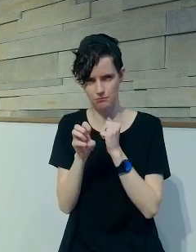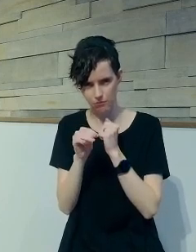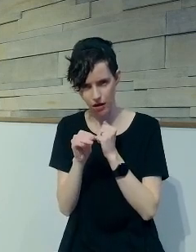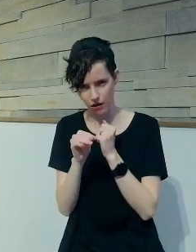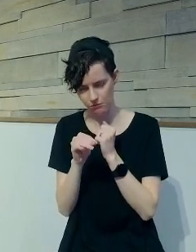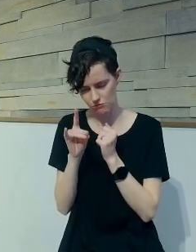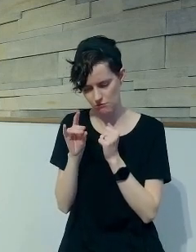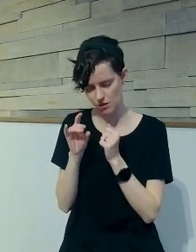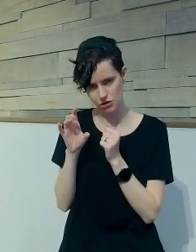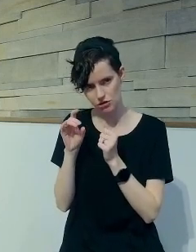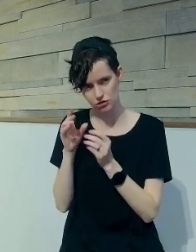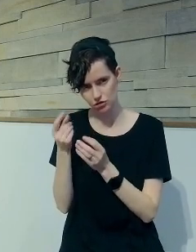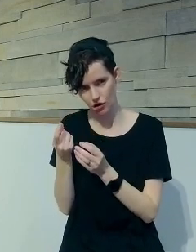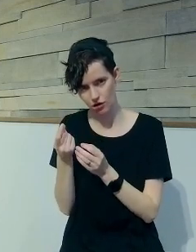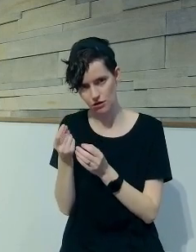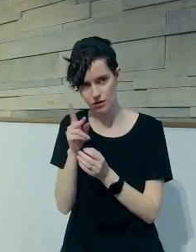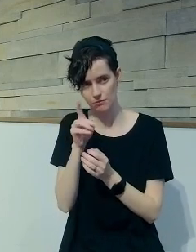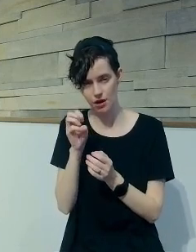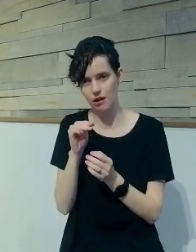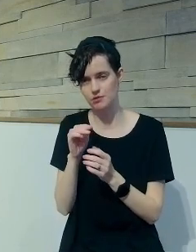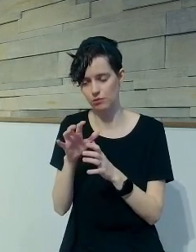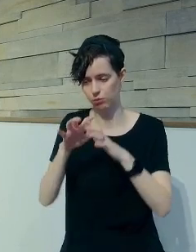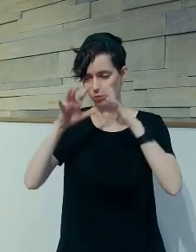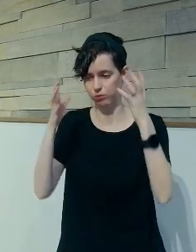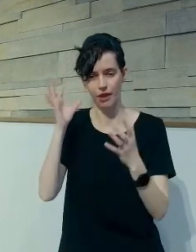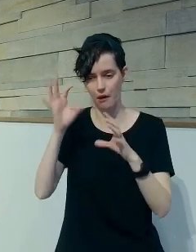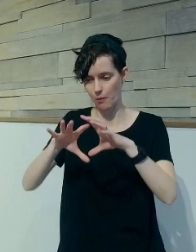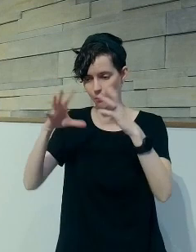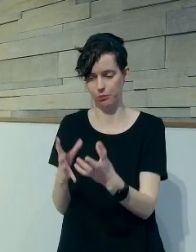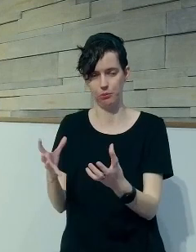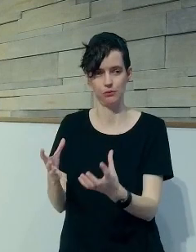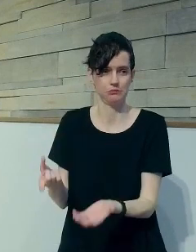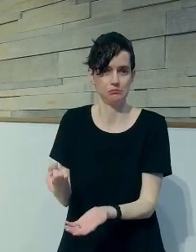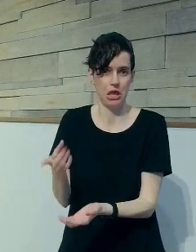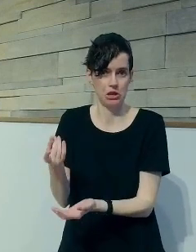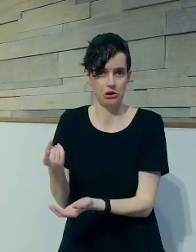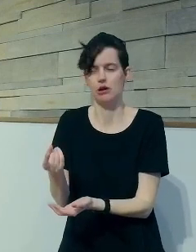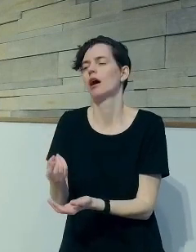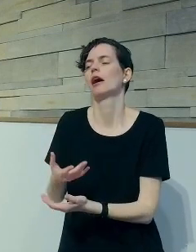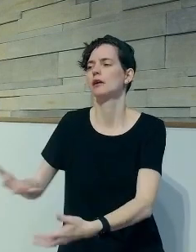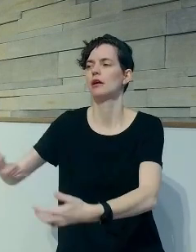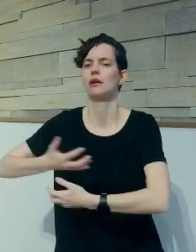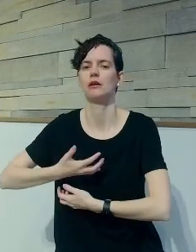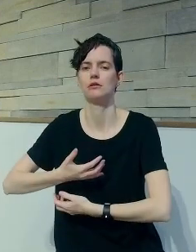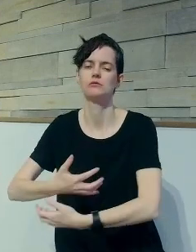Pomeranian. Pomeranian's a brown puffball is what a Pomeranian is, y'all, all right? I